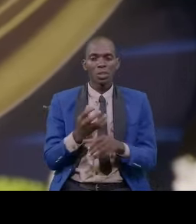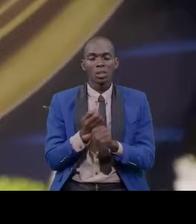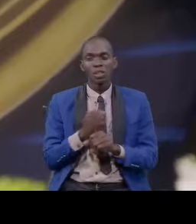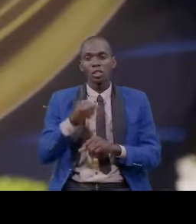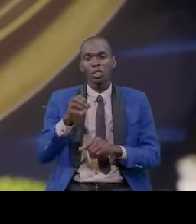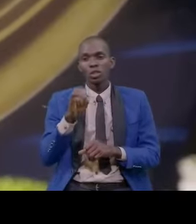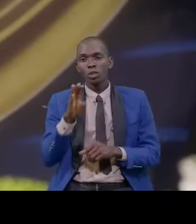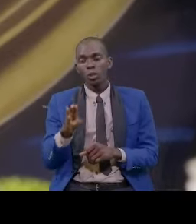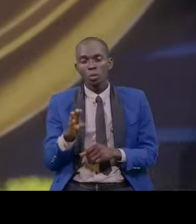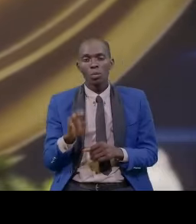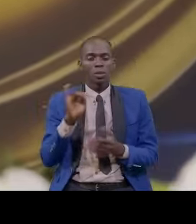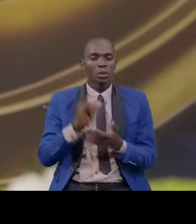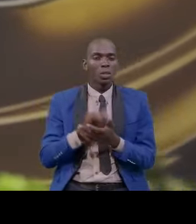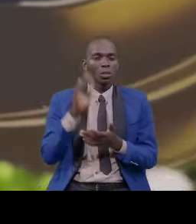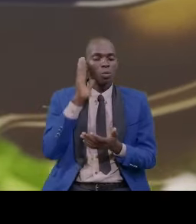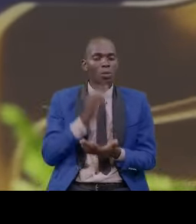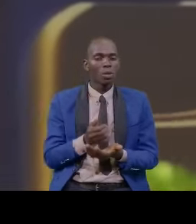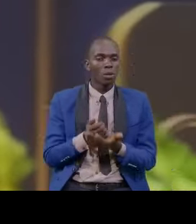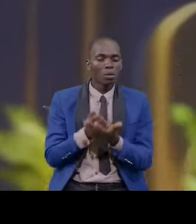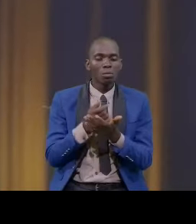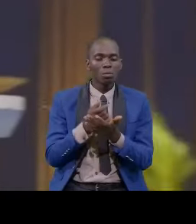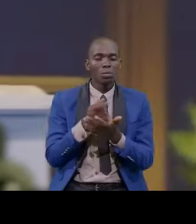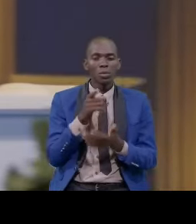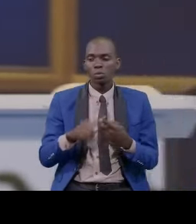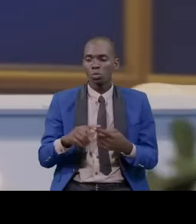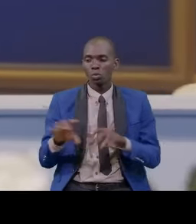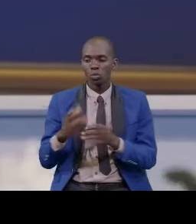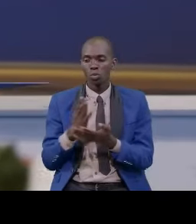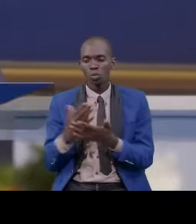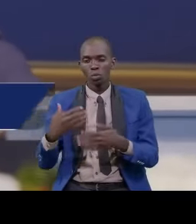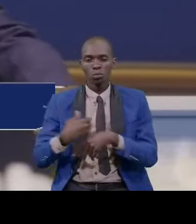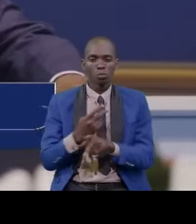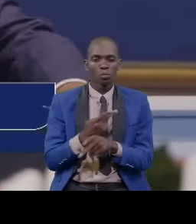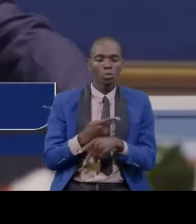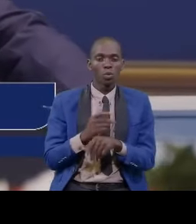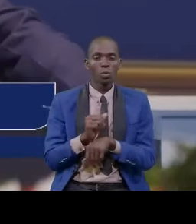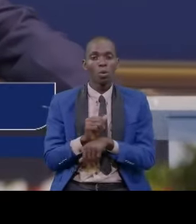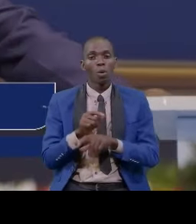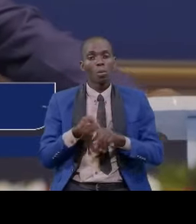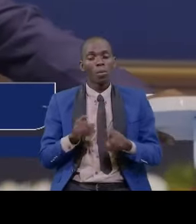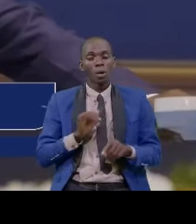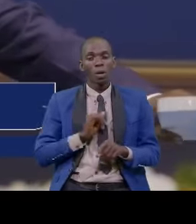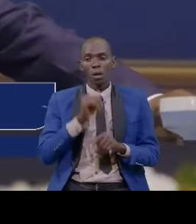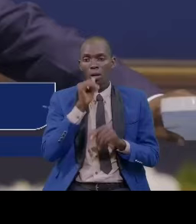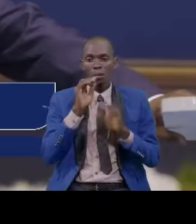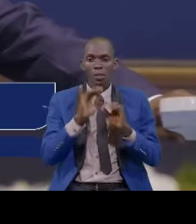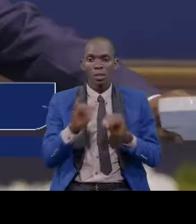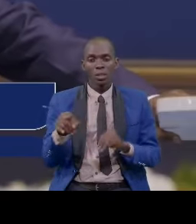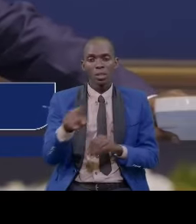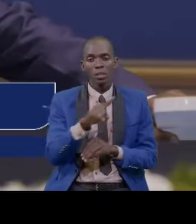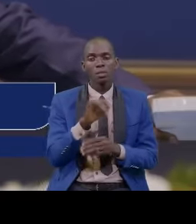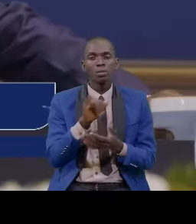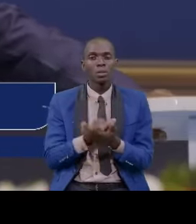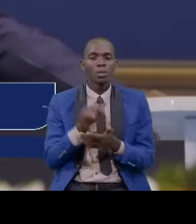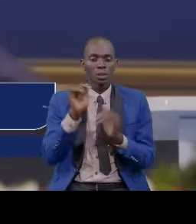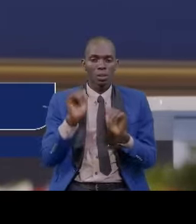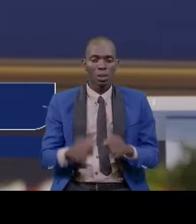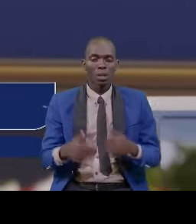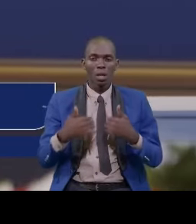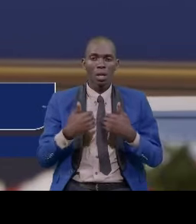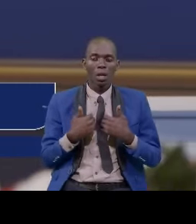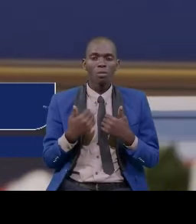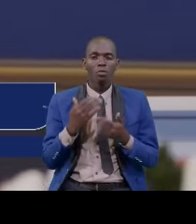manufacturing. And I'm teaching them so that they will have a part to play